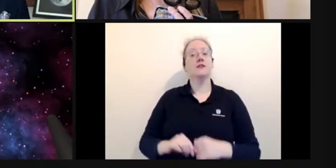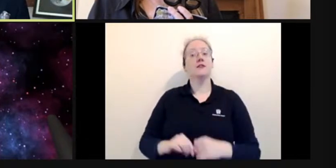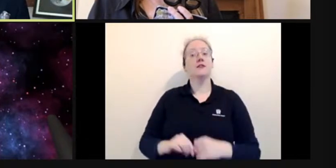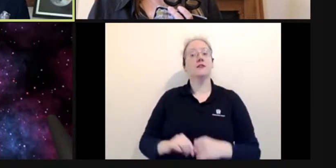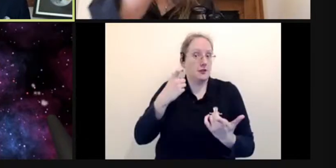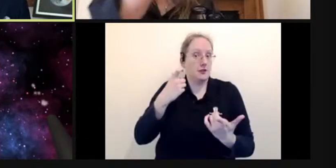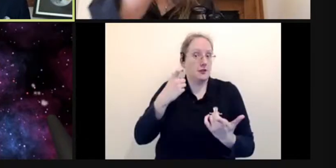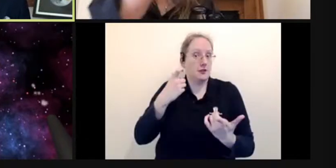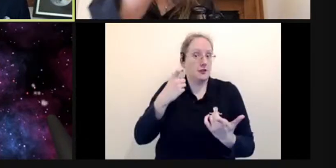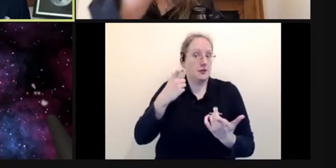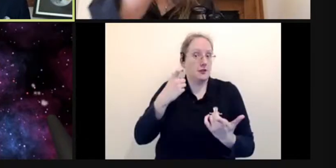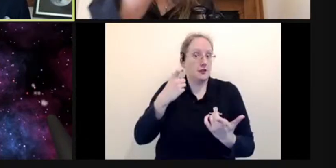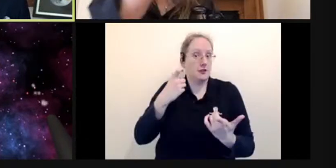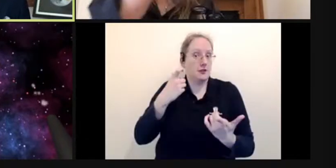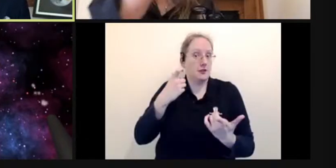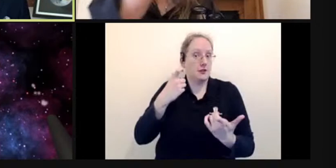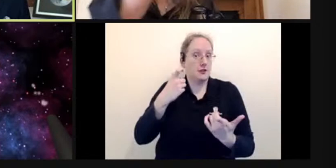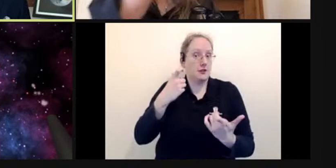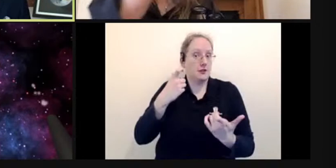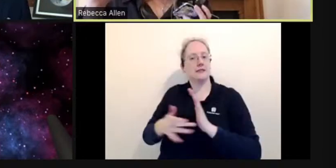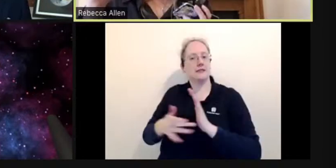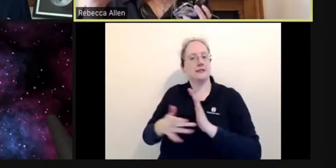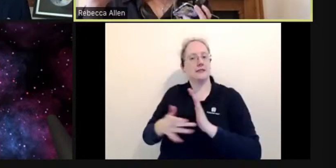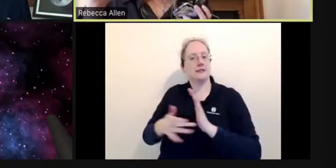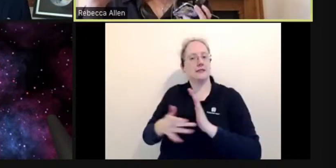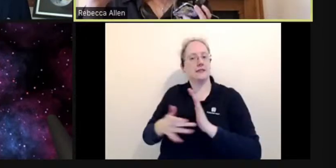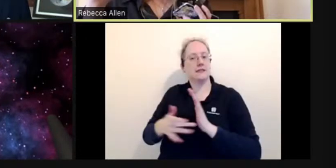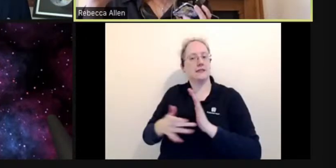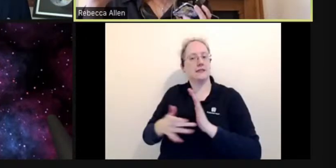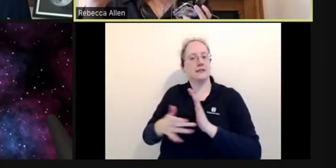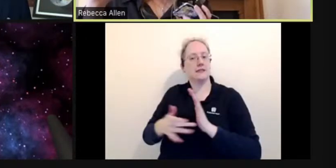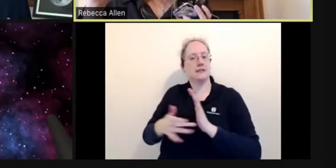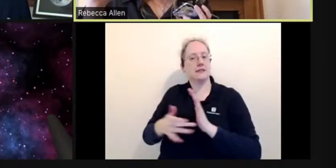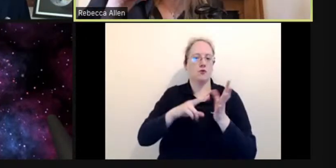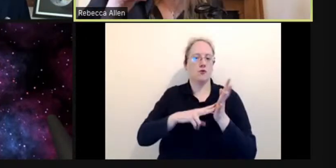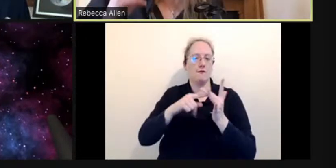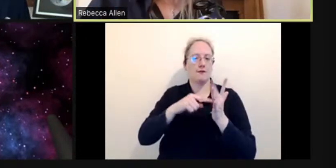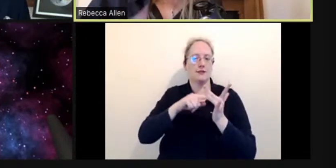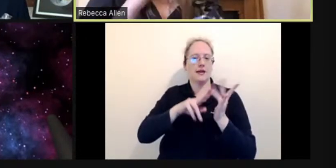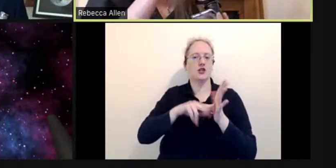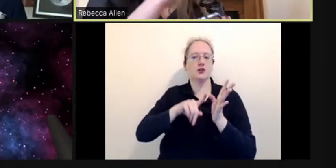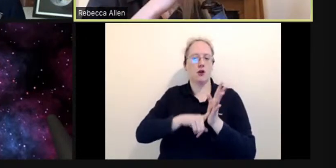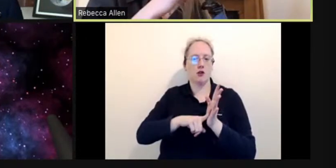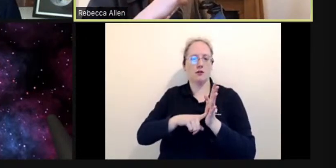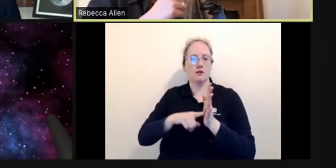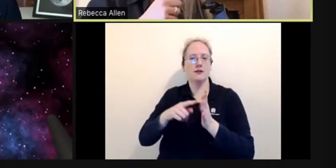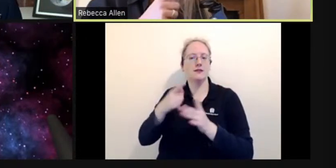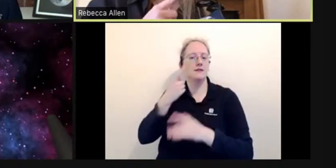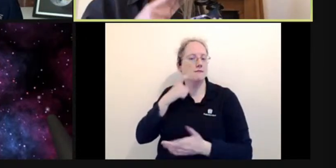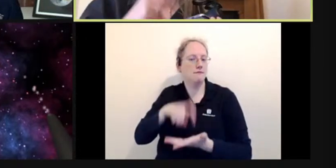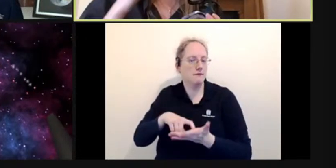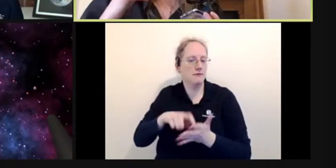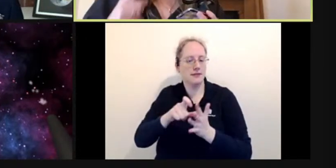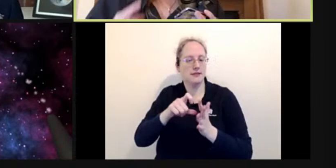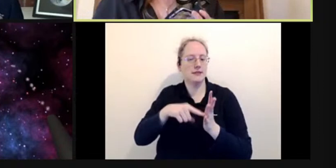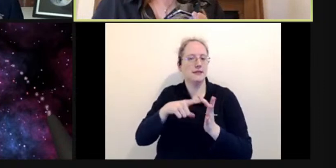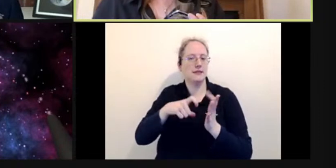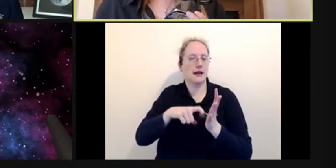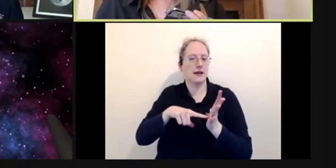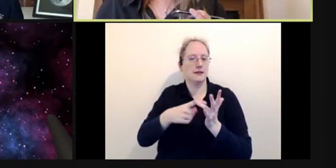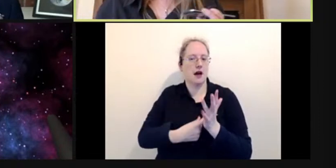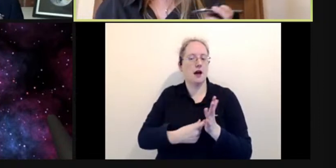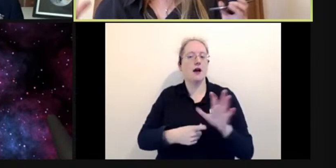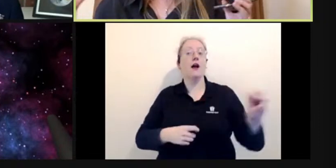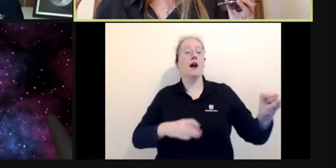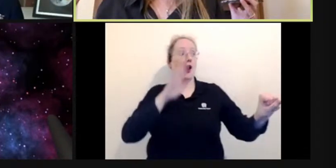detectors. So let's go. I was going to say, that's just one black hole. That's just one pulsar, but let's show them